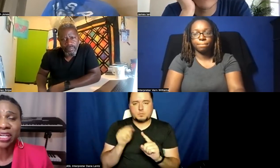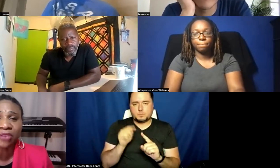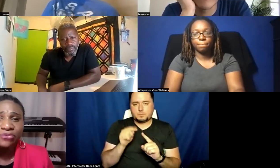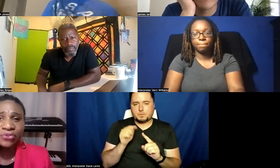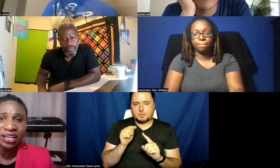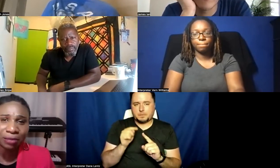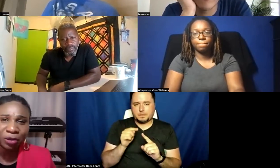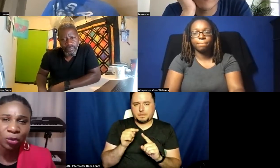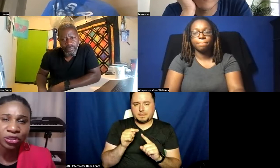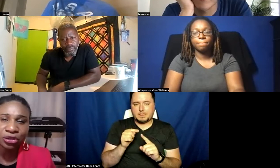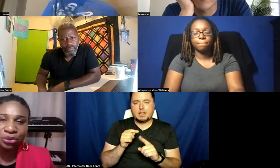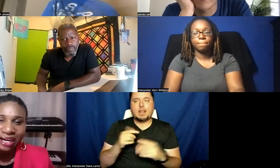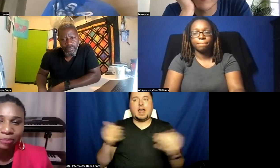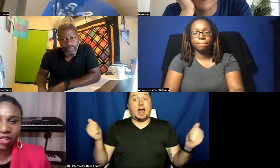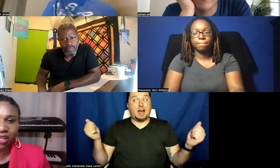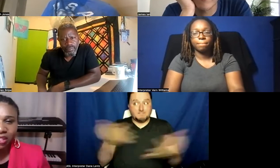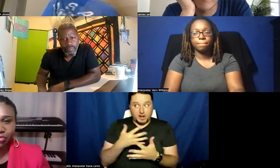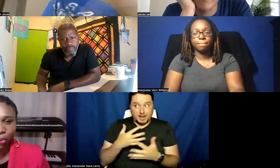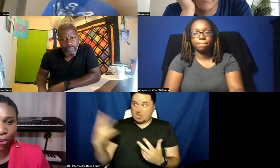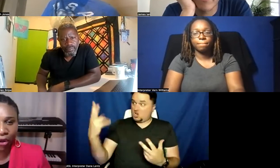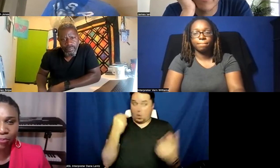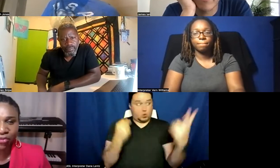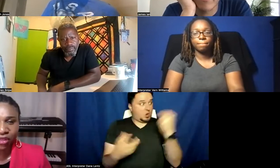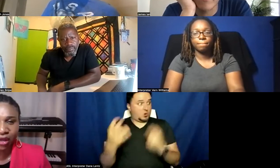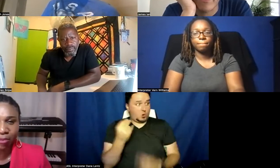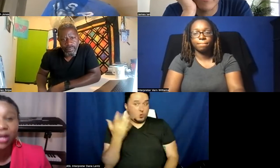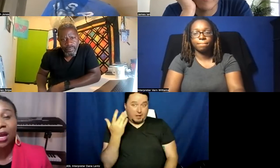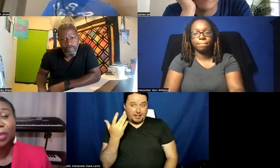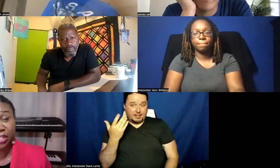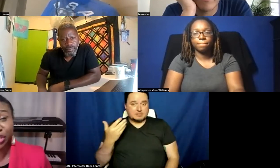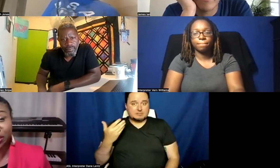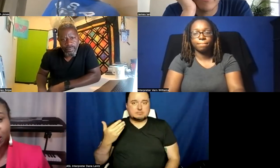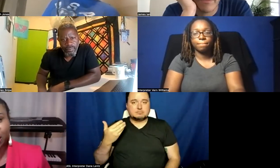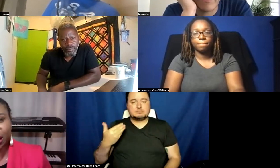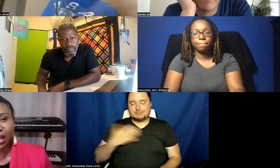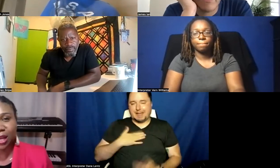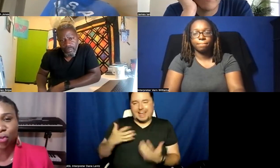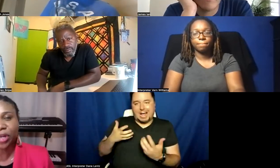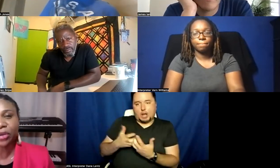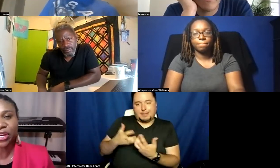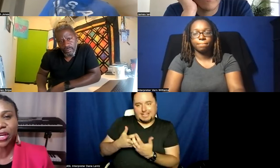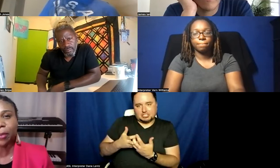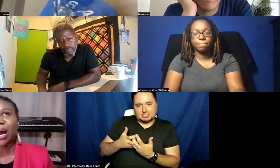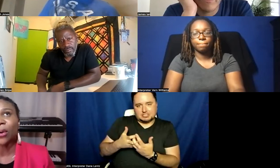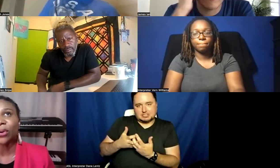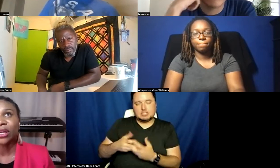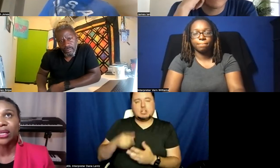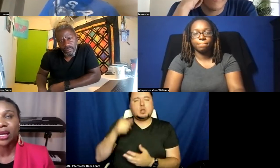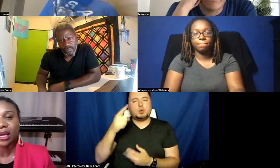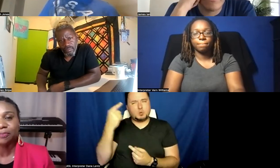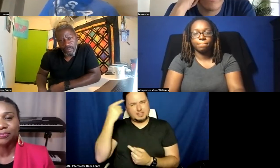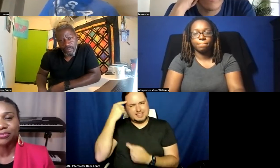being afraid that people will turn you down because of your accommodations. What do you think about,